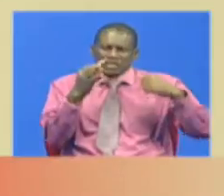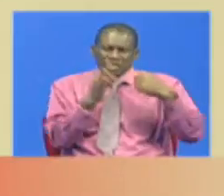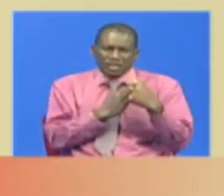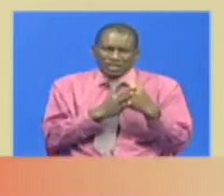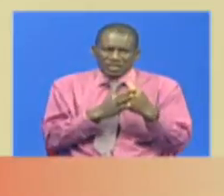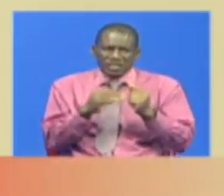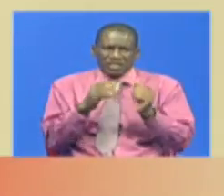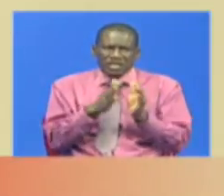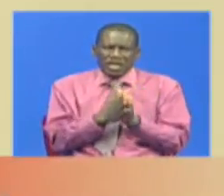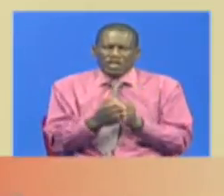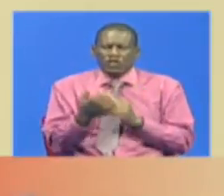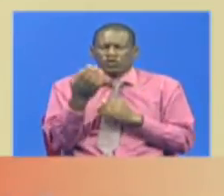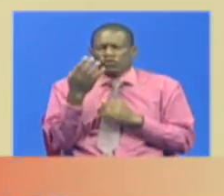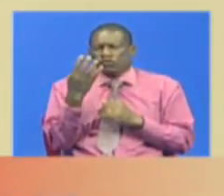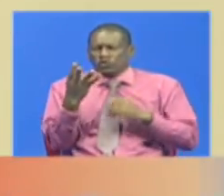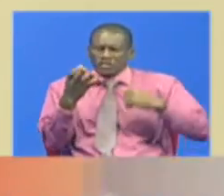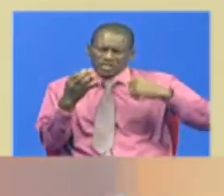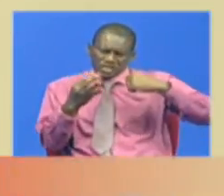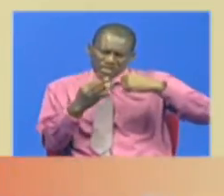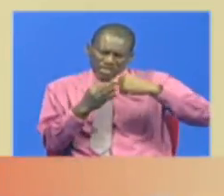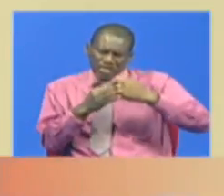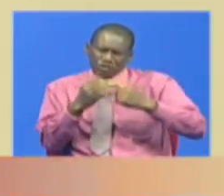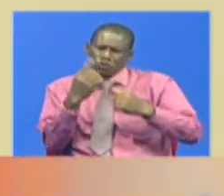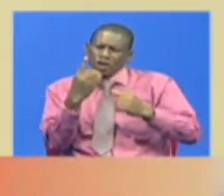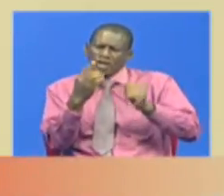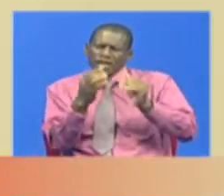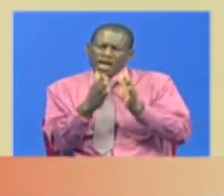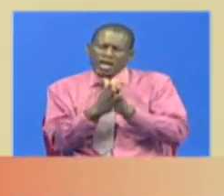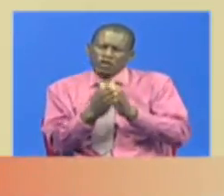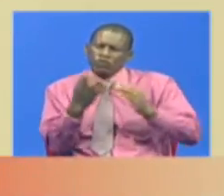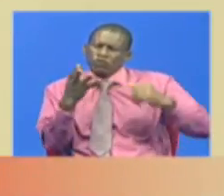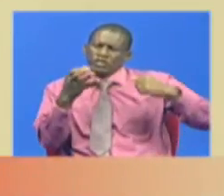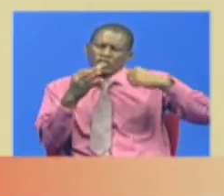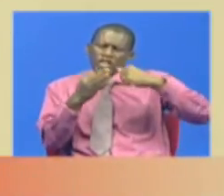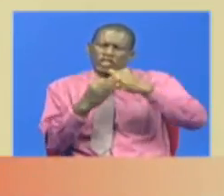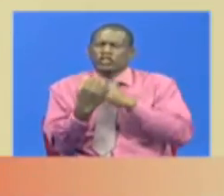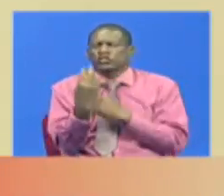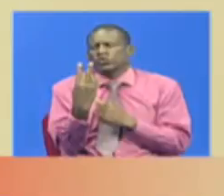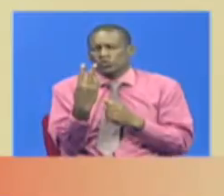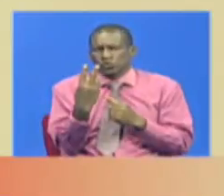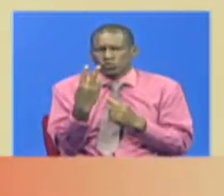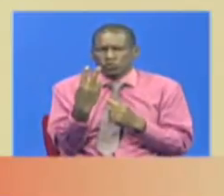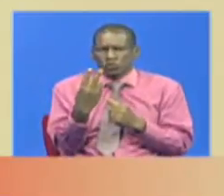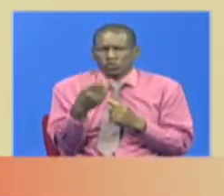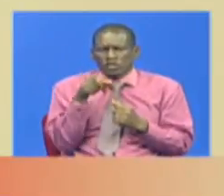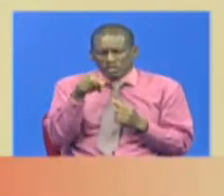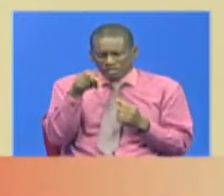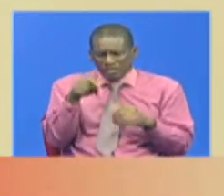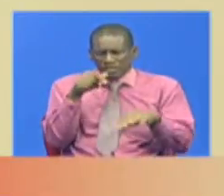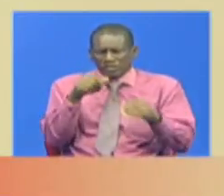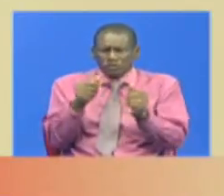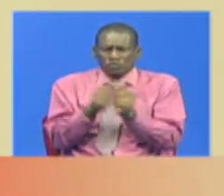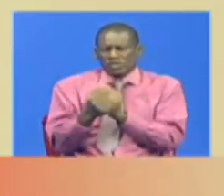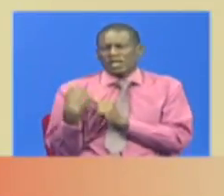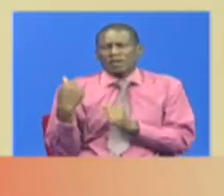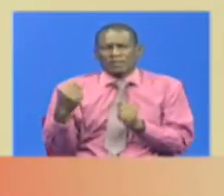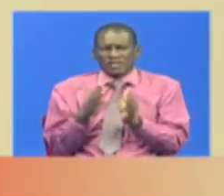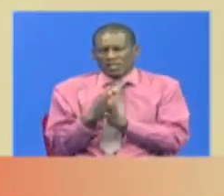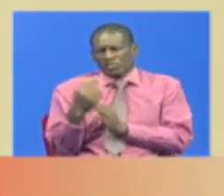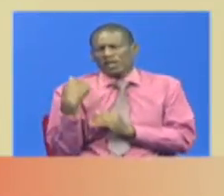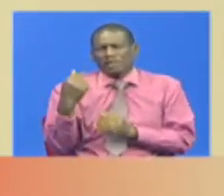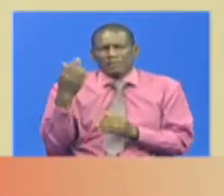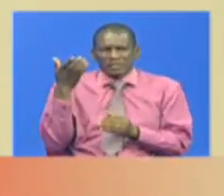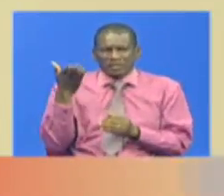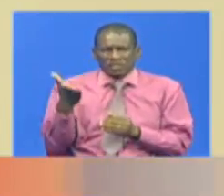and 48.1 and 48.2 are premised on figures, and those figures can only